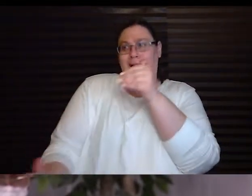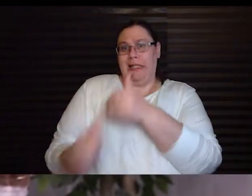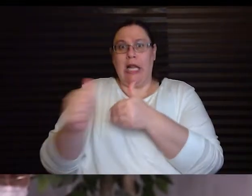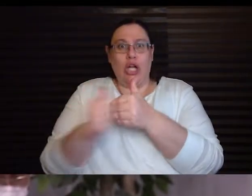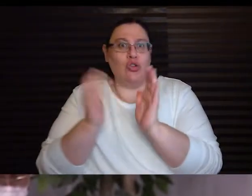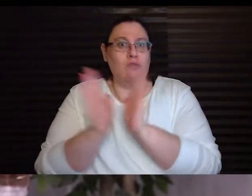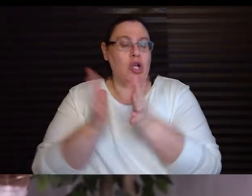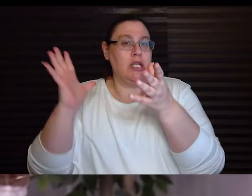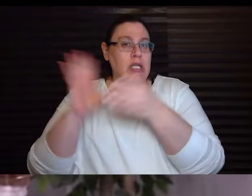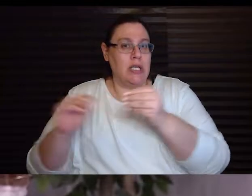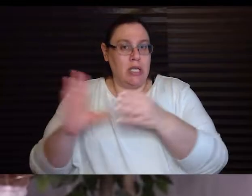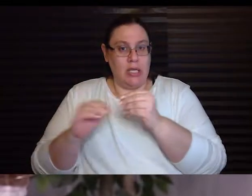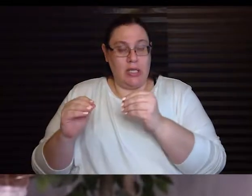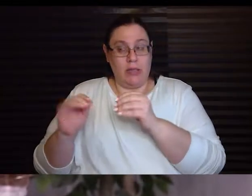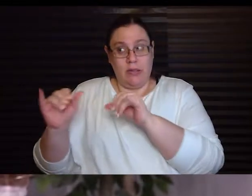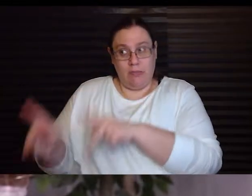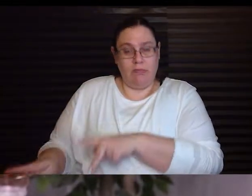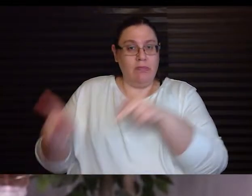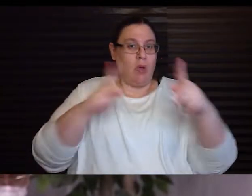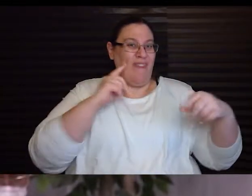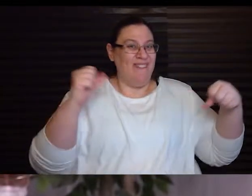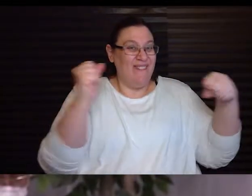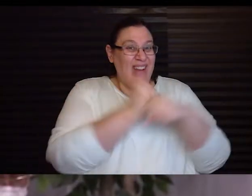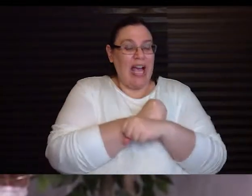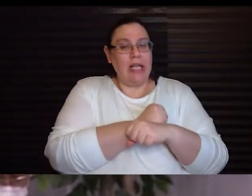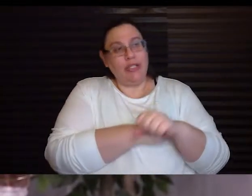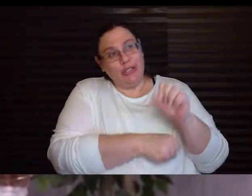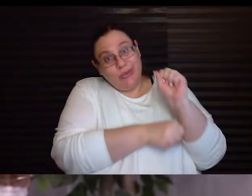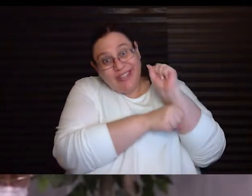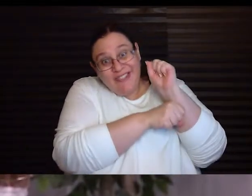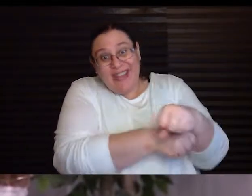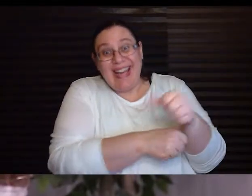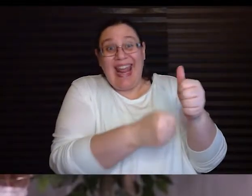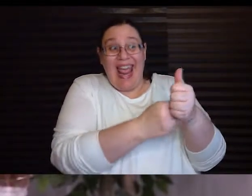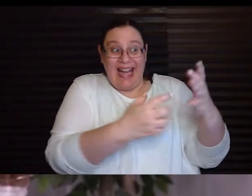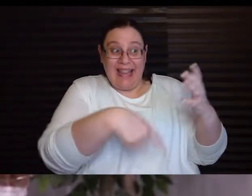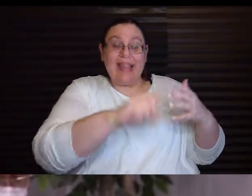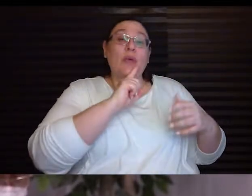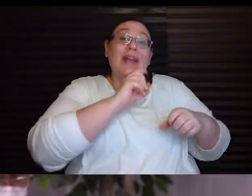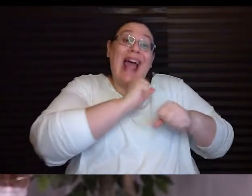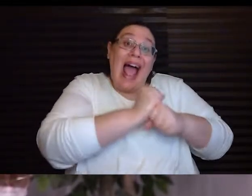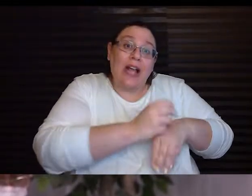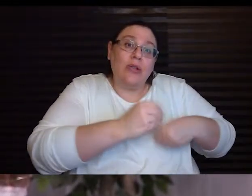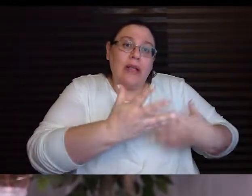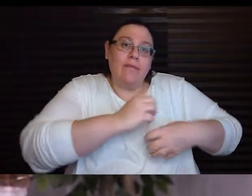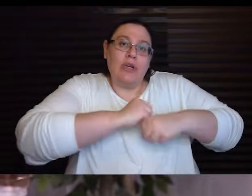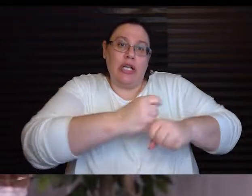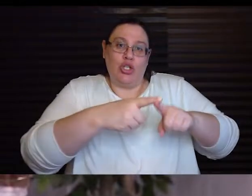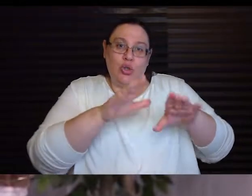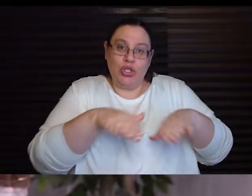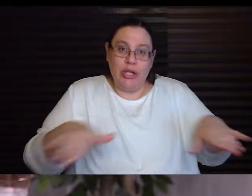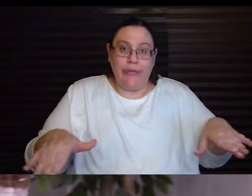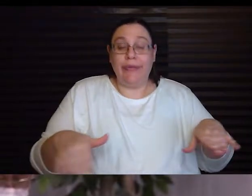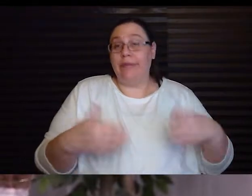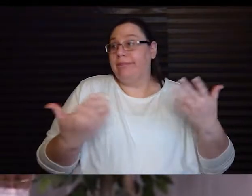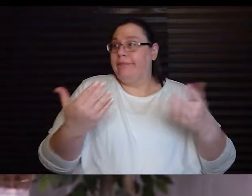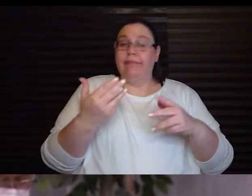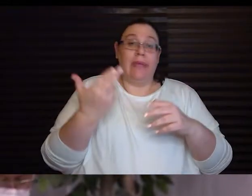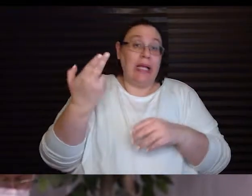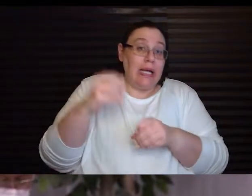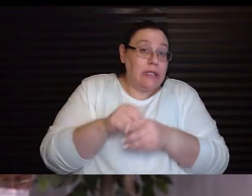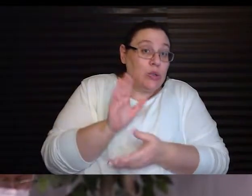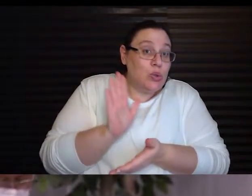dangerous books will fight equally vigorously to defeat efforts that would actually protect our children, whether from guns in